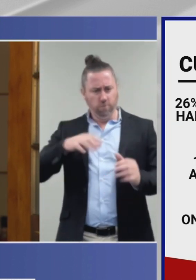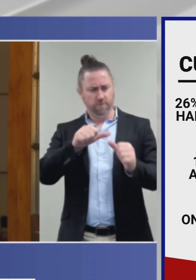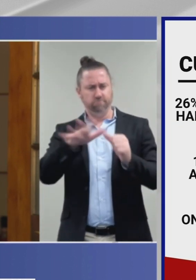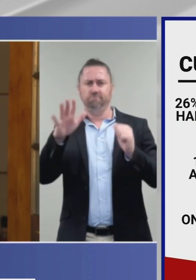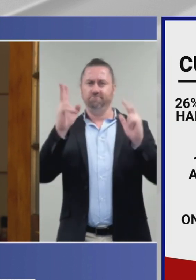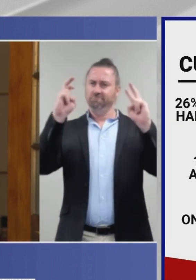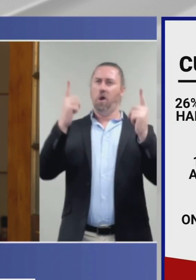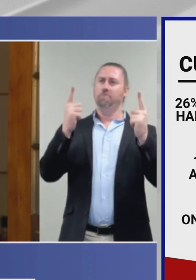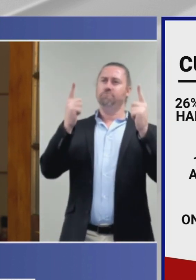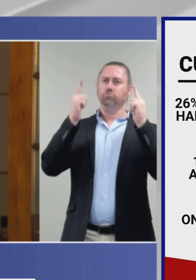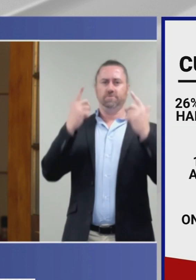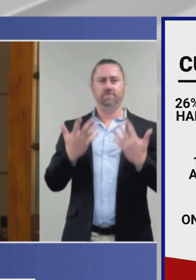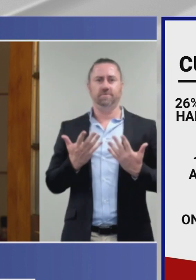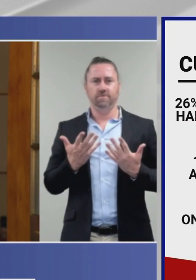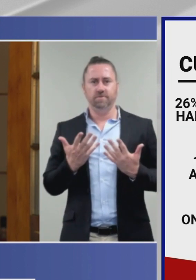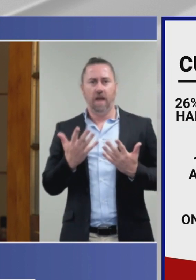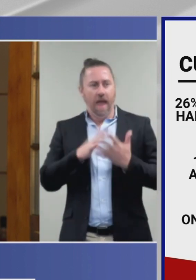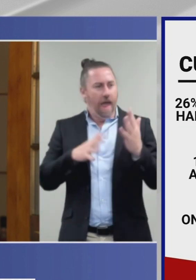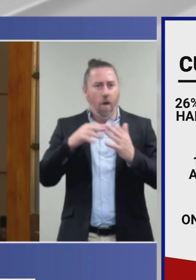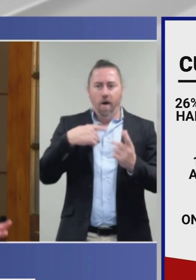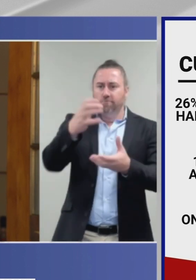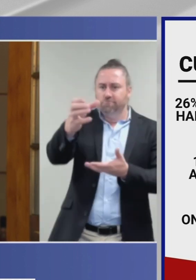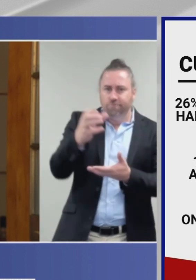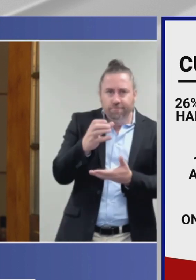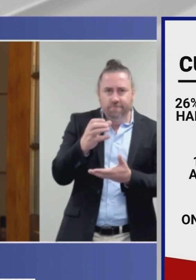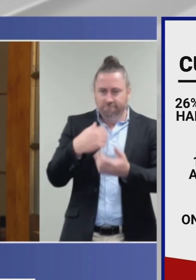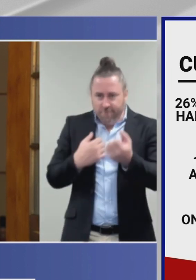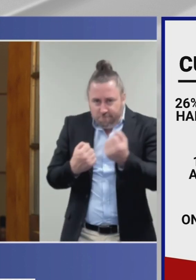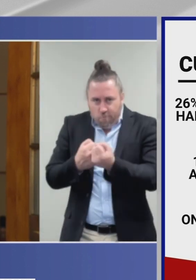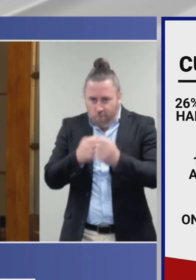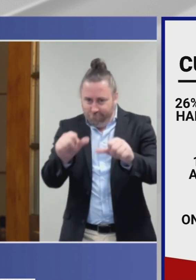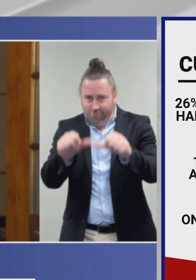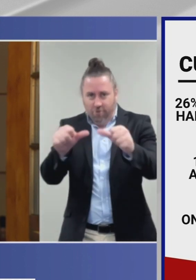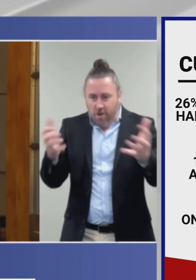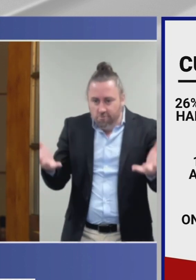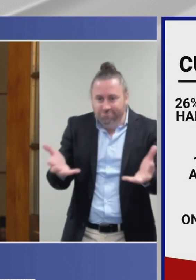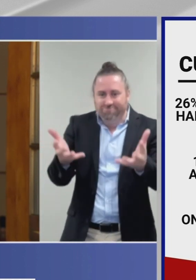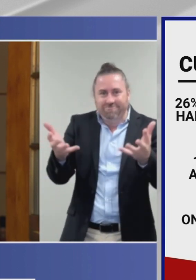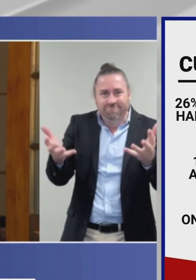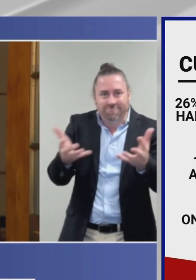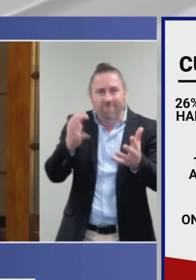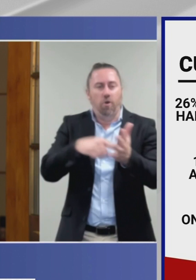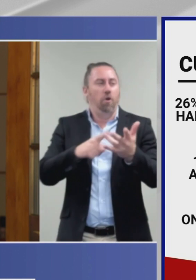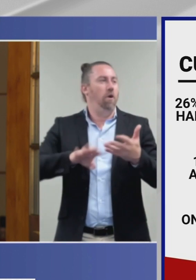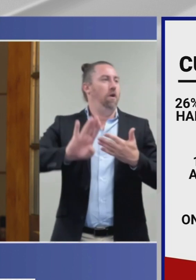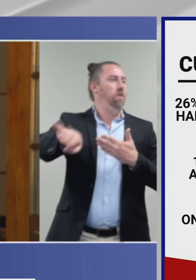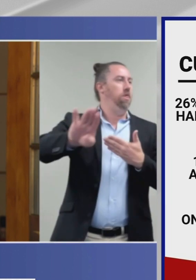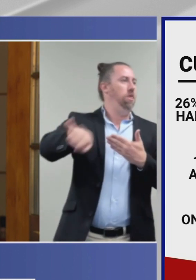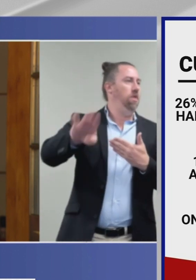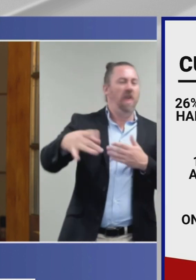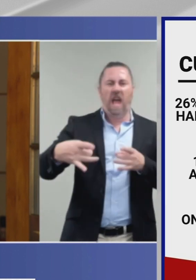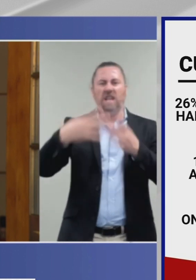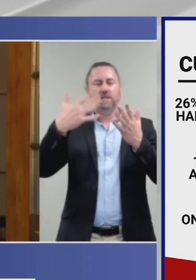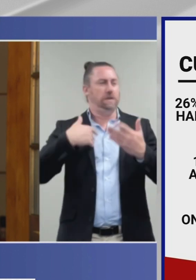we hire people, how we support people, how we ensure that they are developed and nurtured in the course of the career and find the work they do